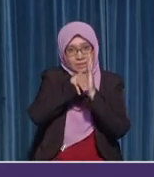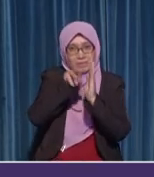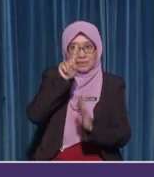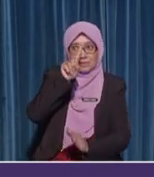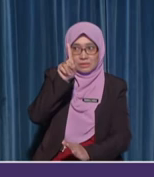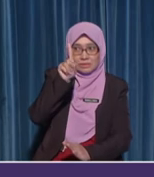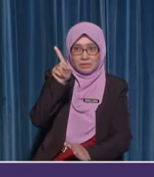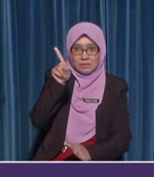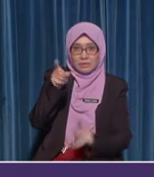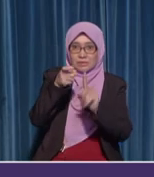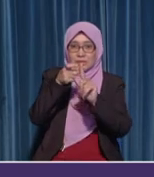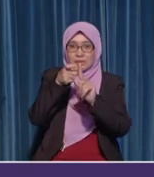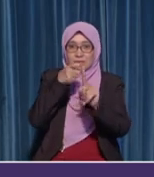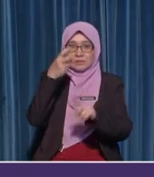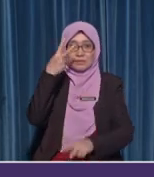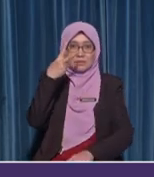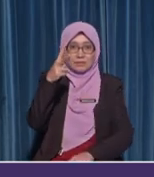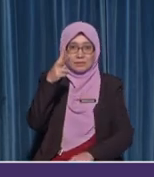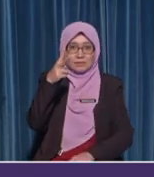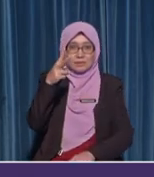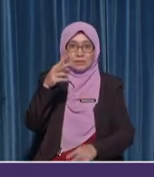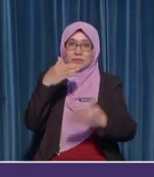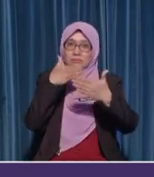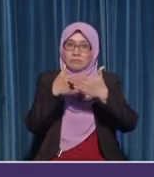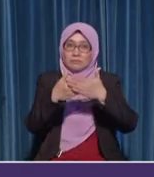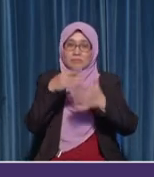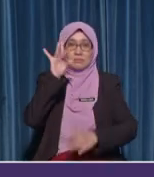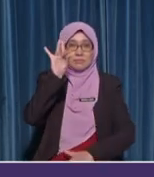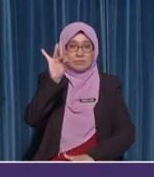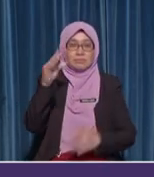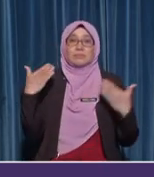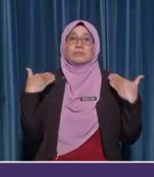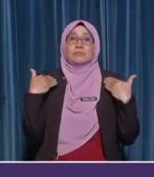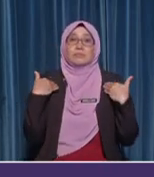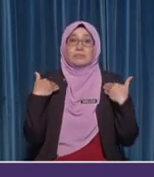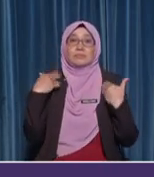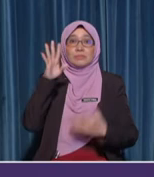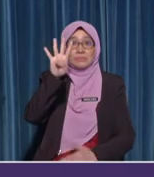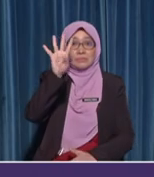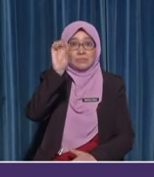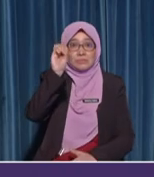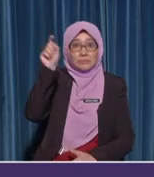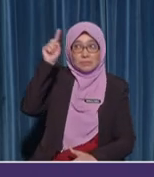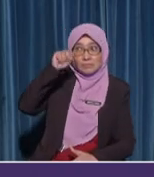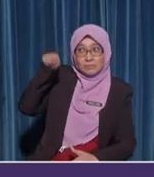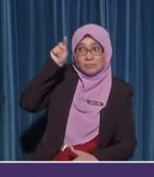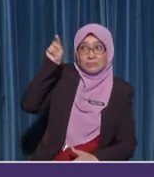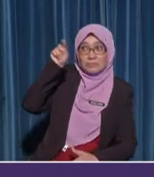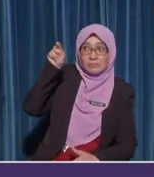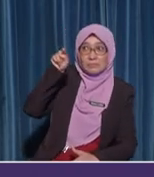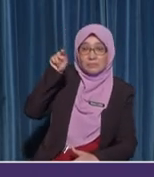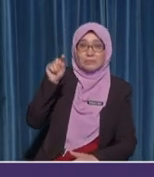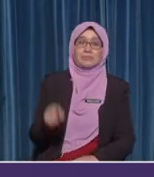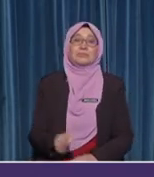12 to 8 has 40 graduations. So, the